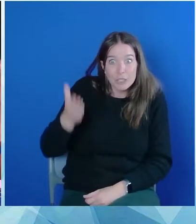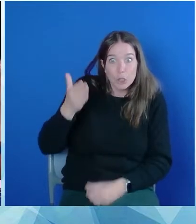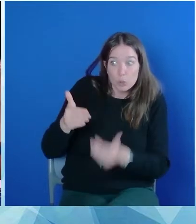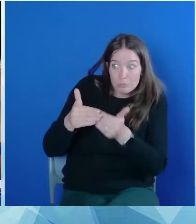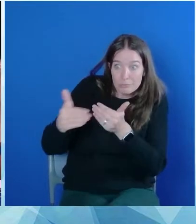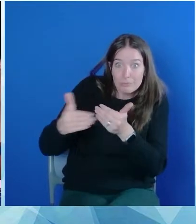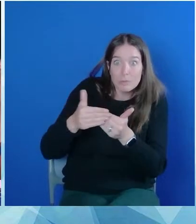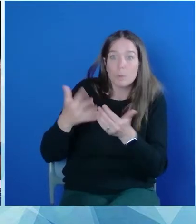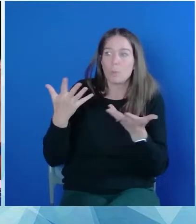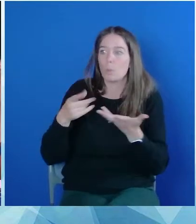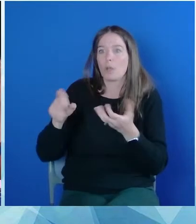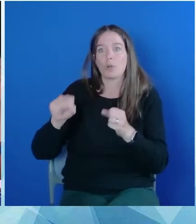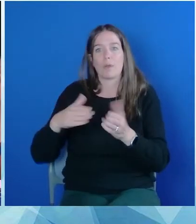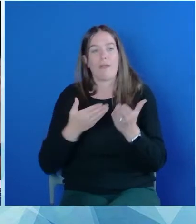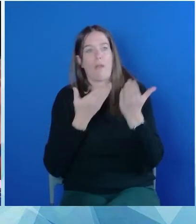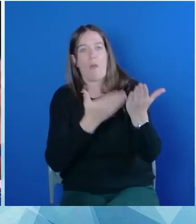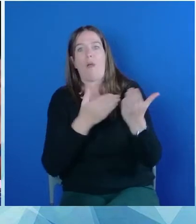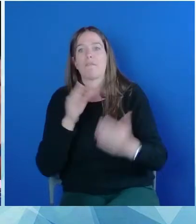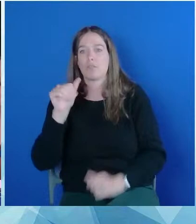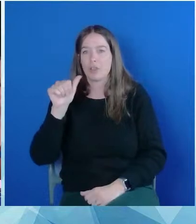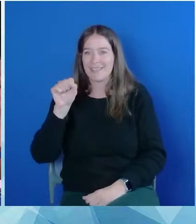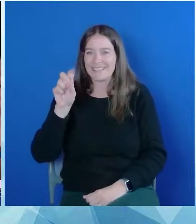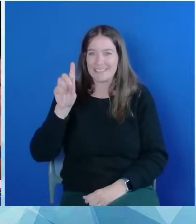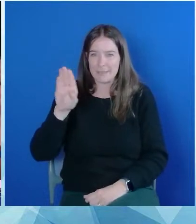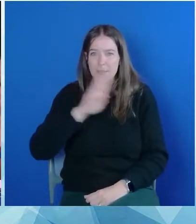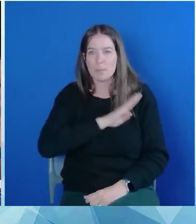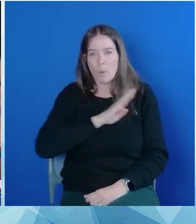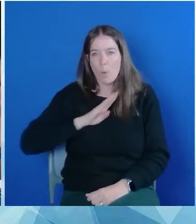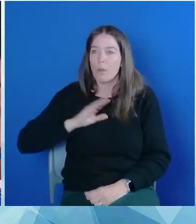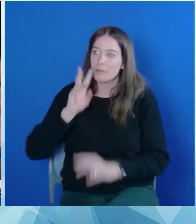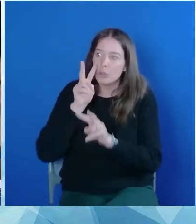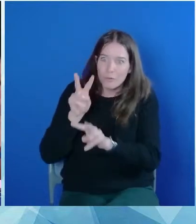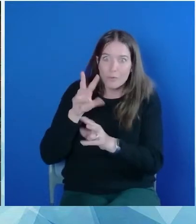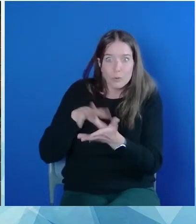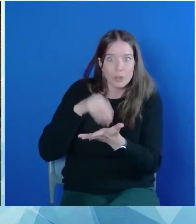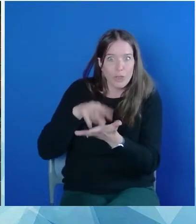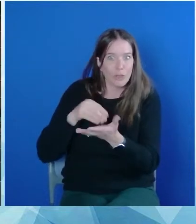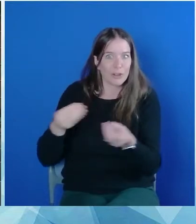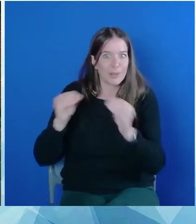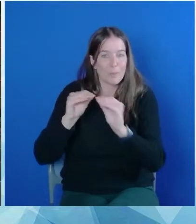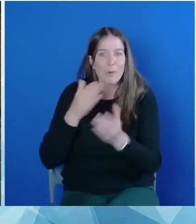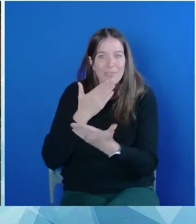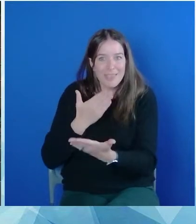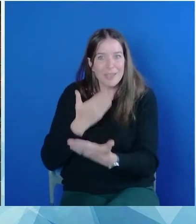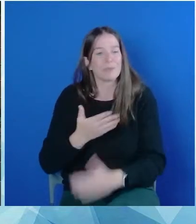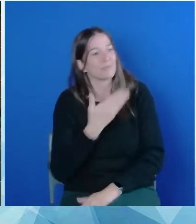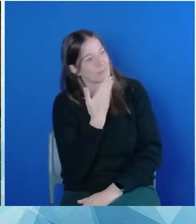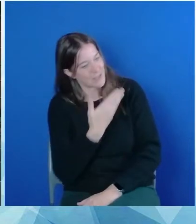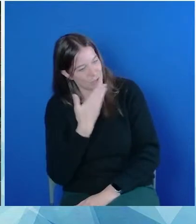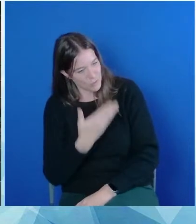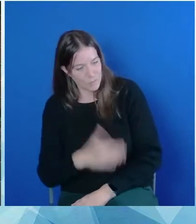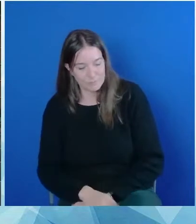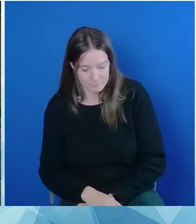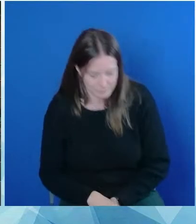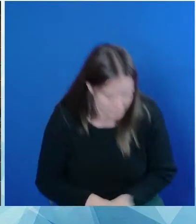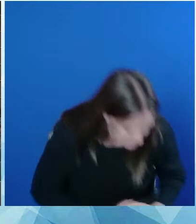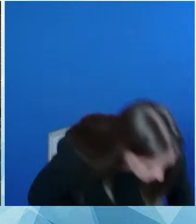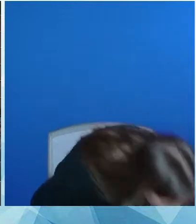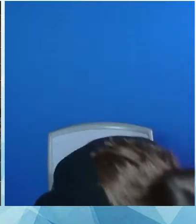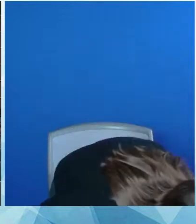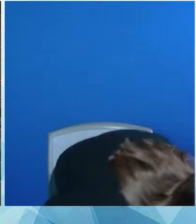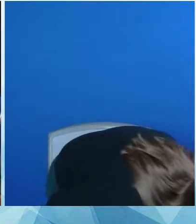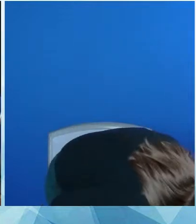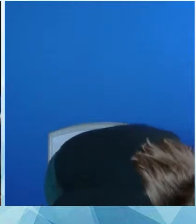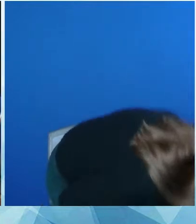to the board. Thank you. Looking forward to learning more. Thank you. Yes, thank you. Thank you so much.